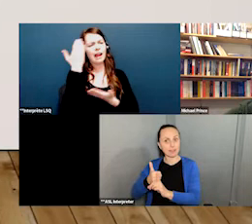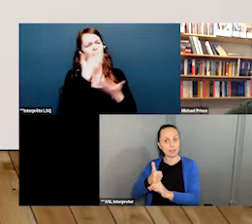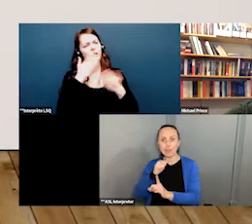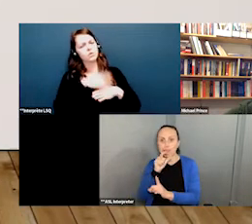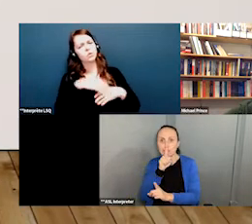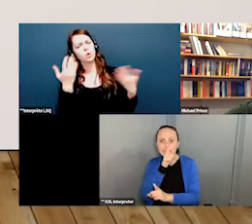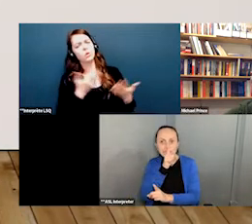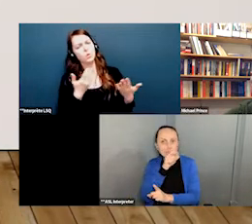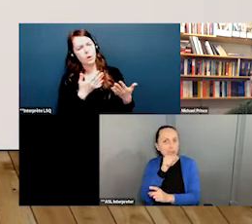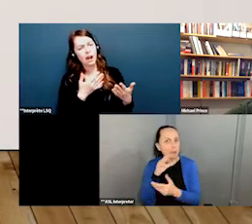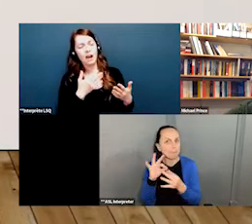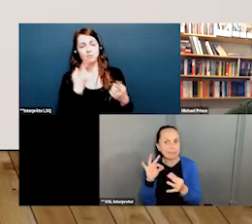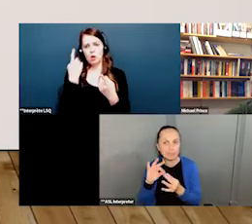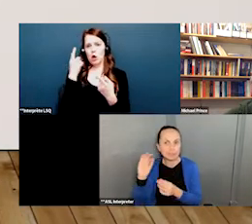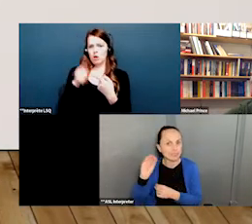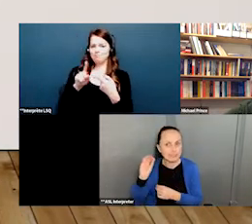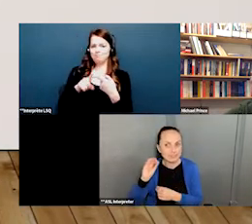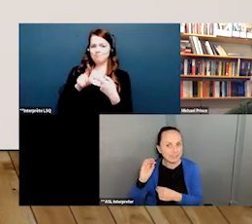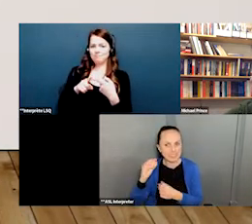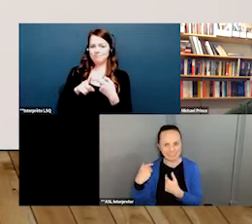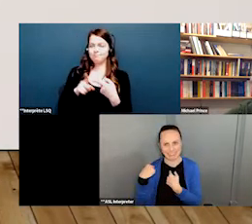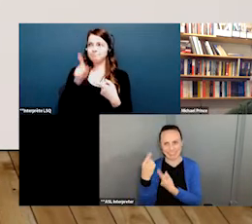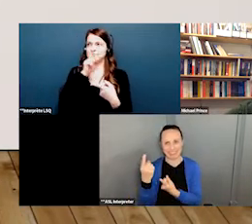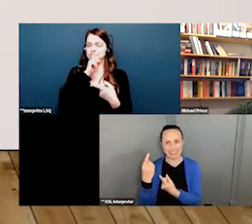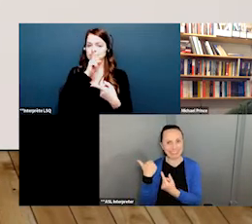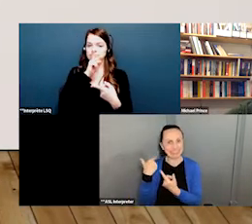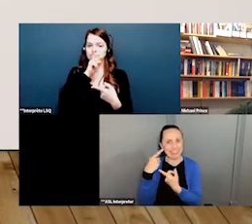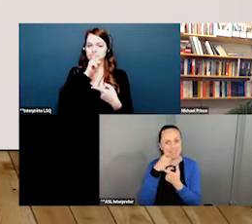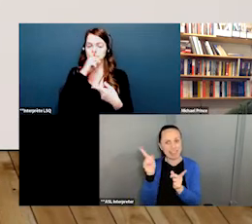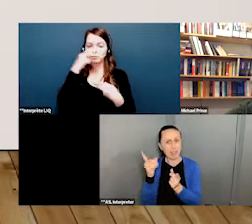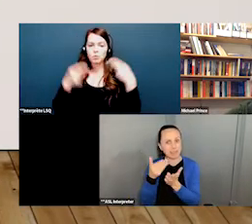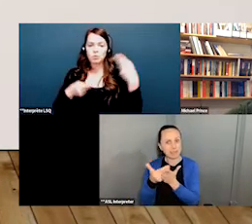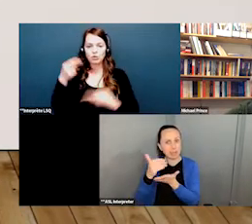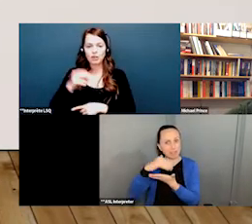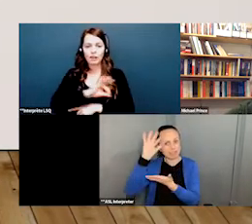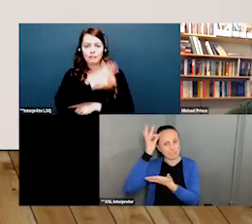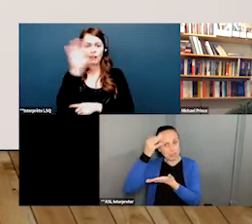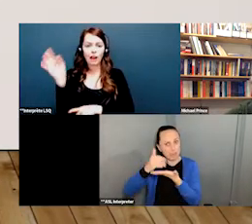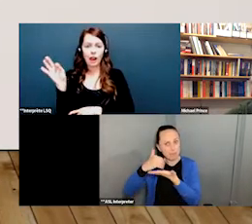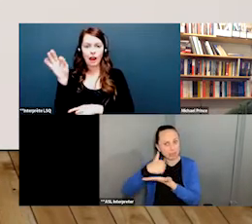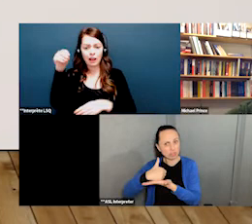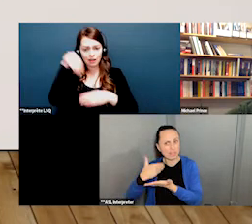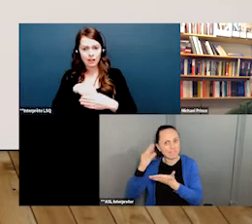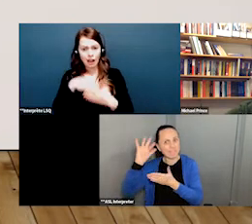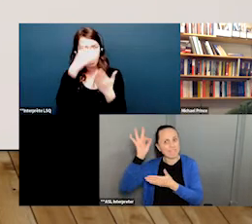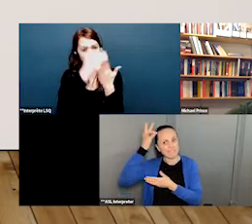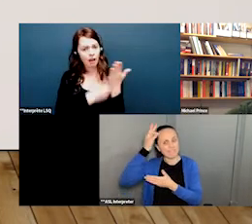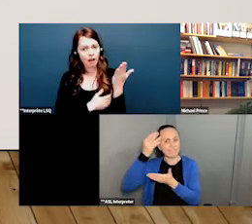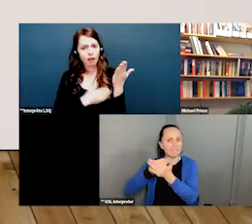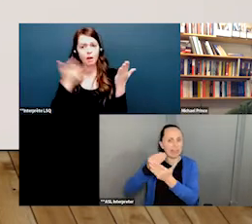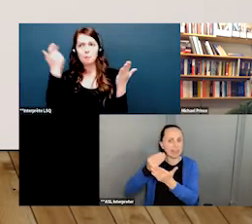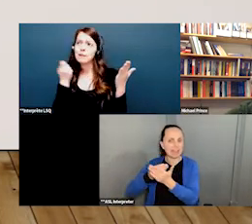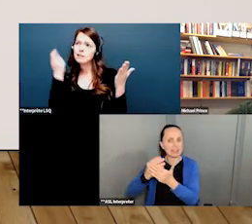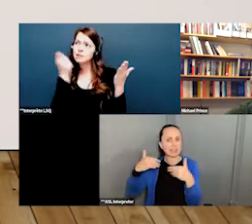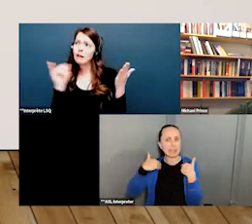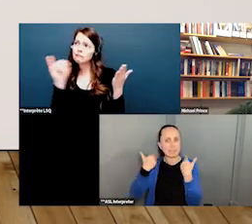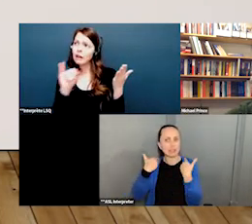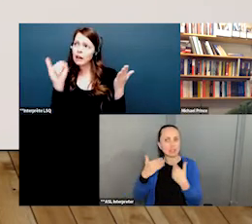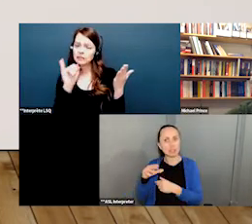at all in the latest federal budget that was unveiled by Finance Minister Chrystia Freeland